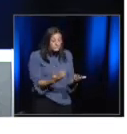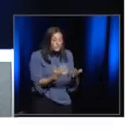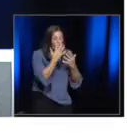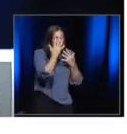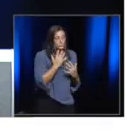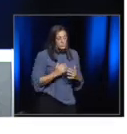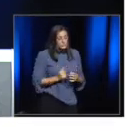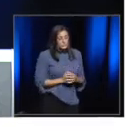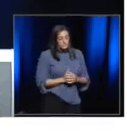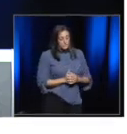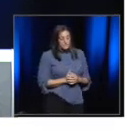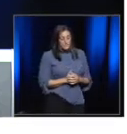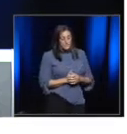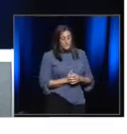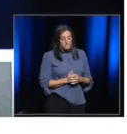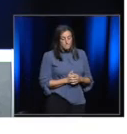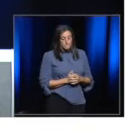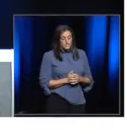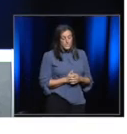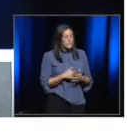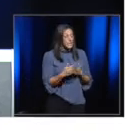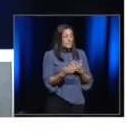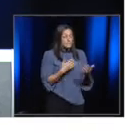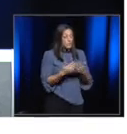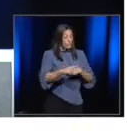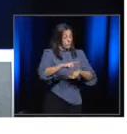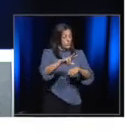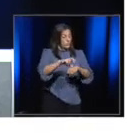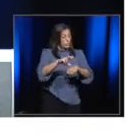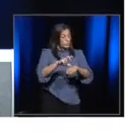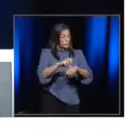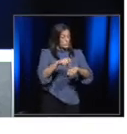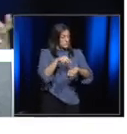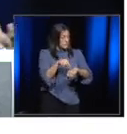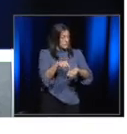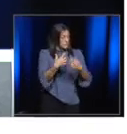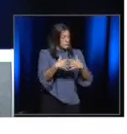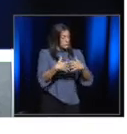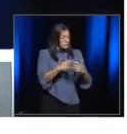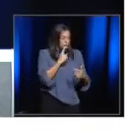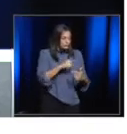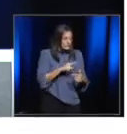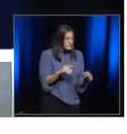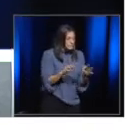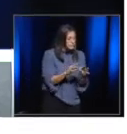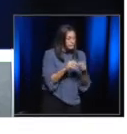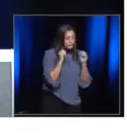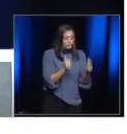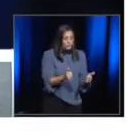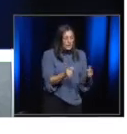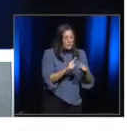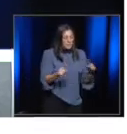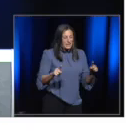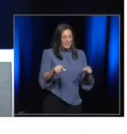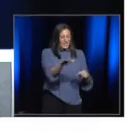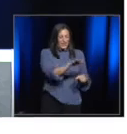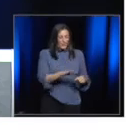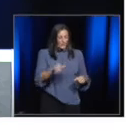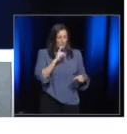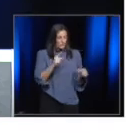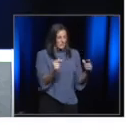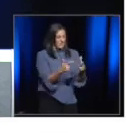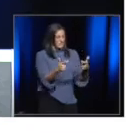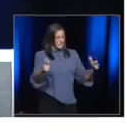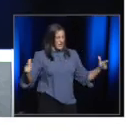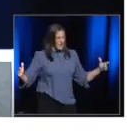Unfortunately, even though these acoustic tools are really valuable, the area is vast and it is such a dynamic space. The